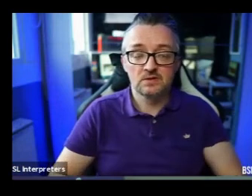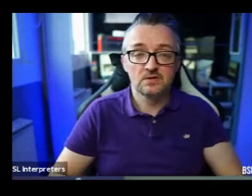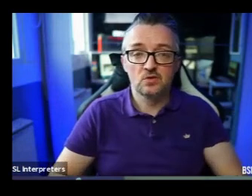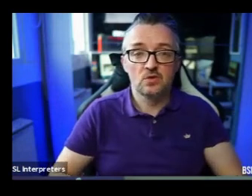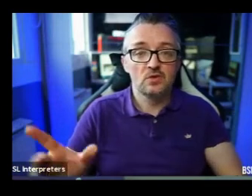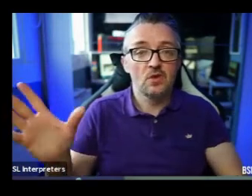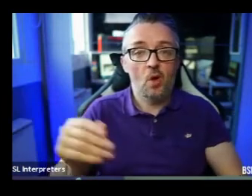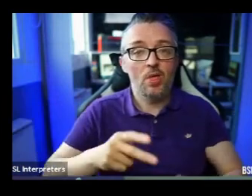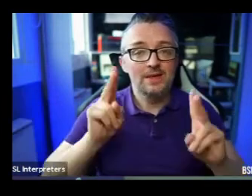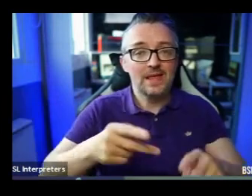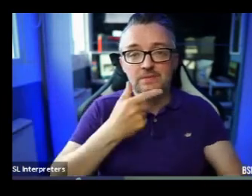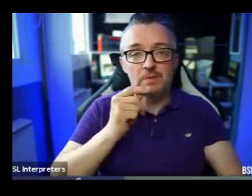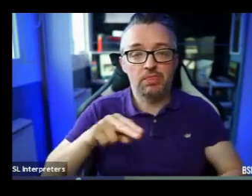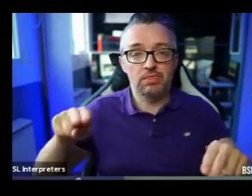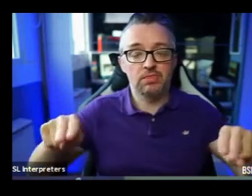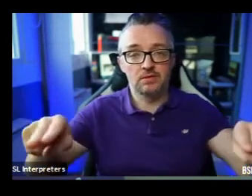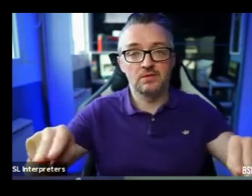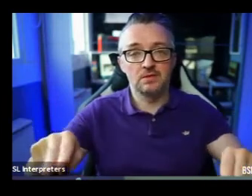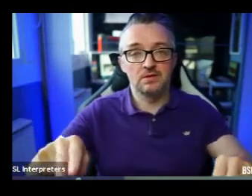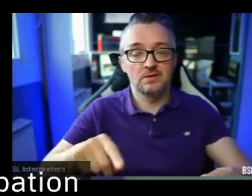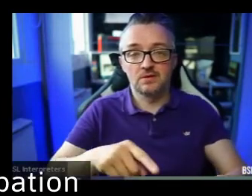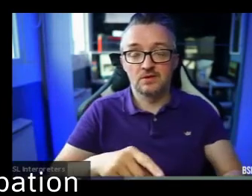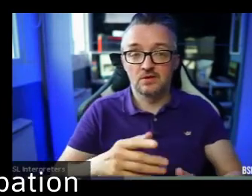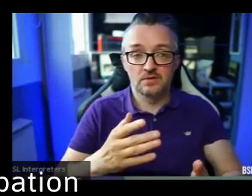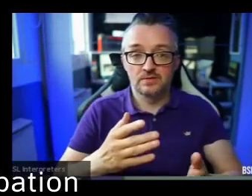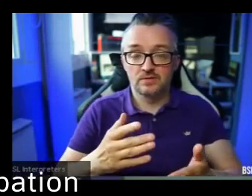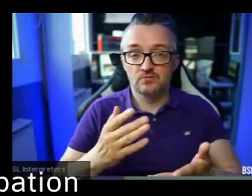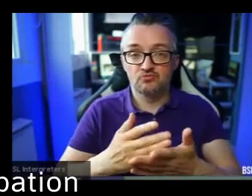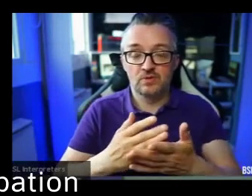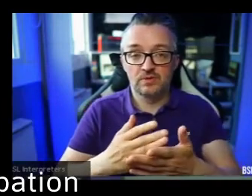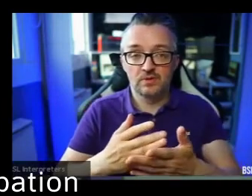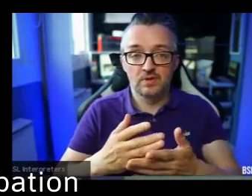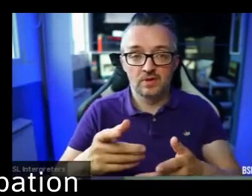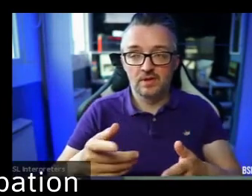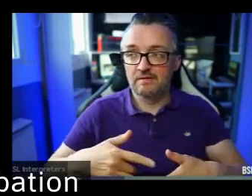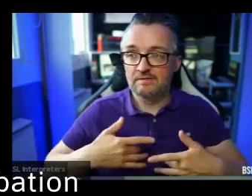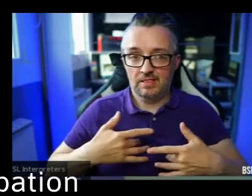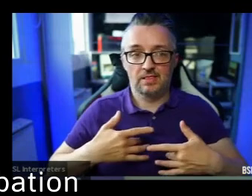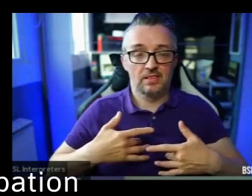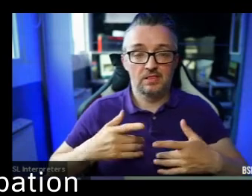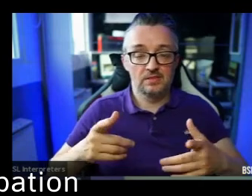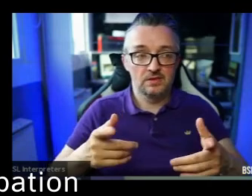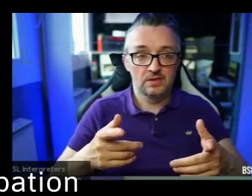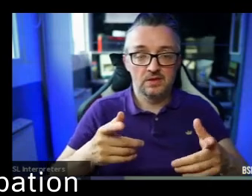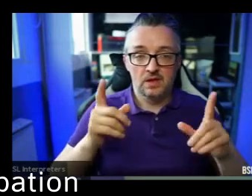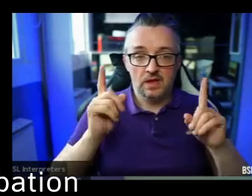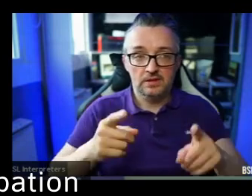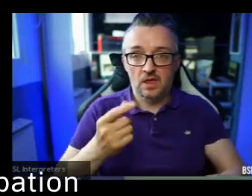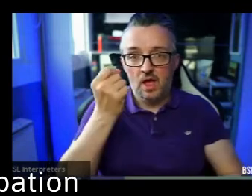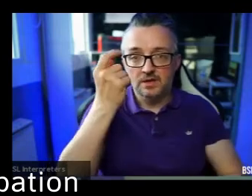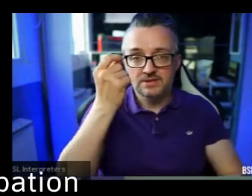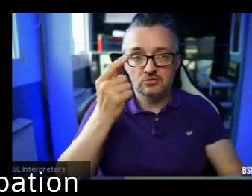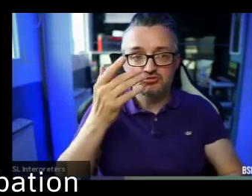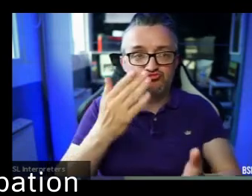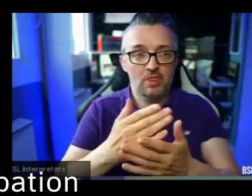that they're visiting you. And she said, no, they're all dead people. She was so delirious from the intubation that she